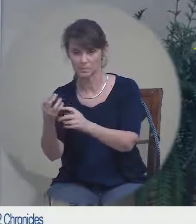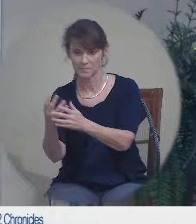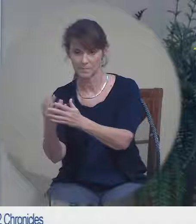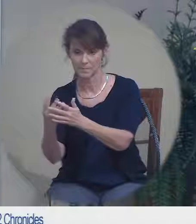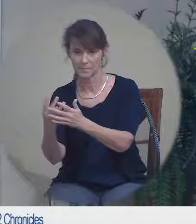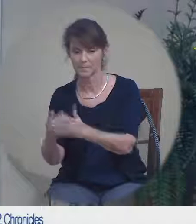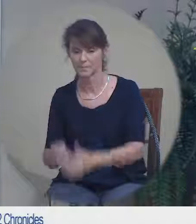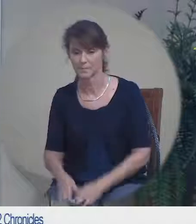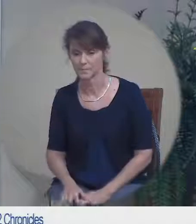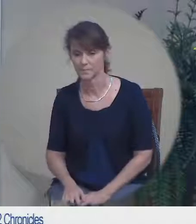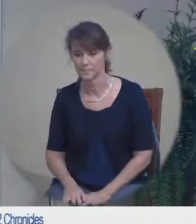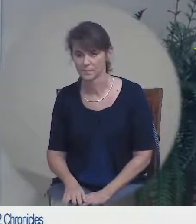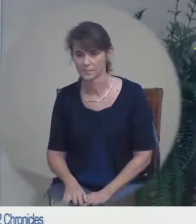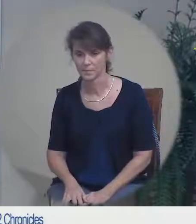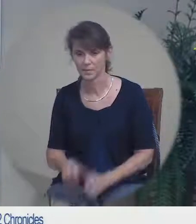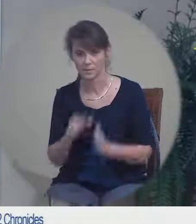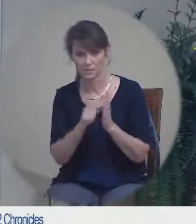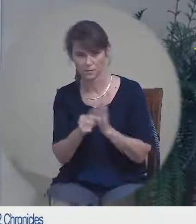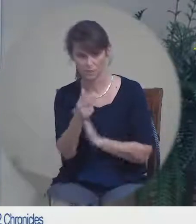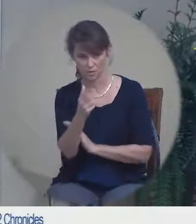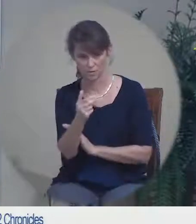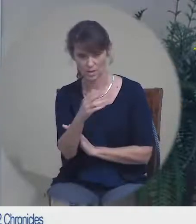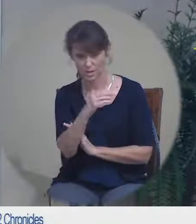That's one of the few occasions in these